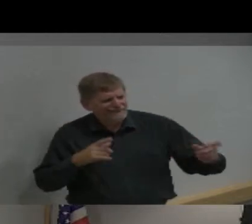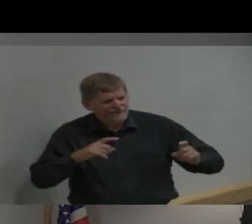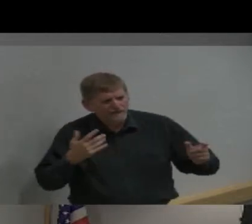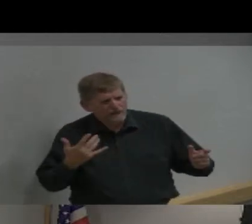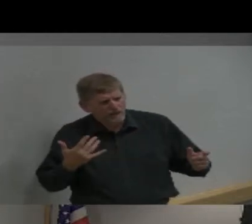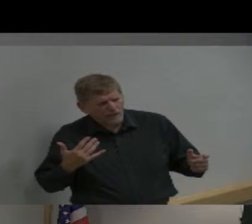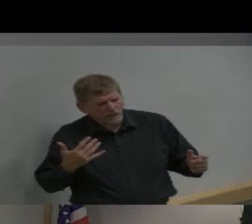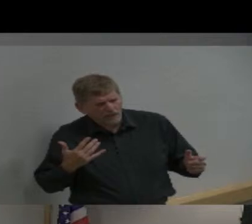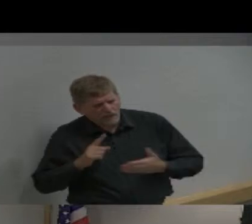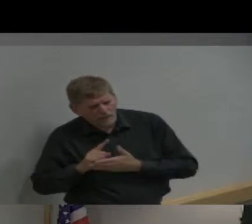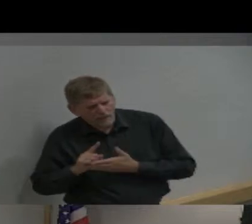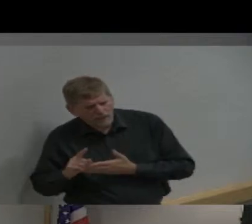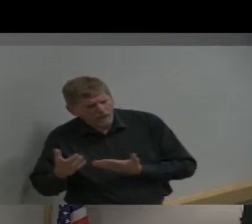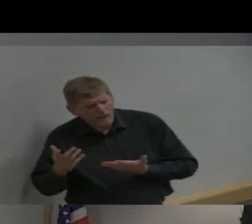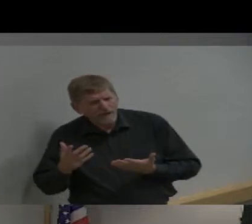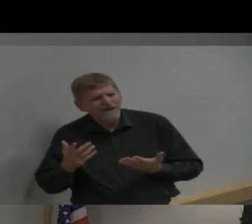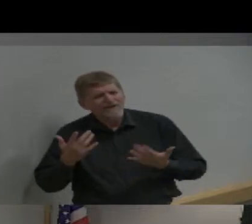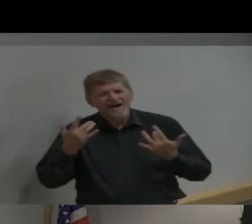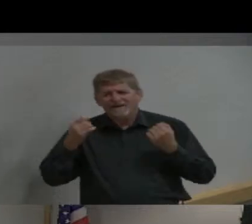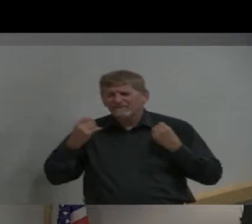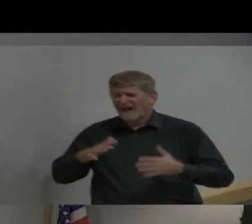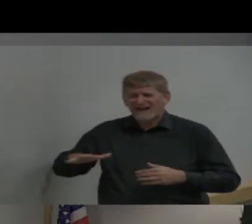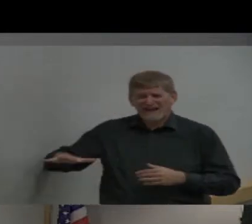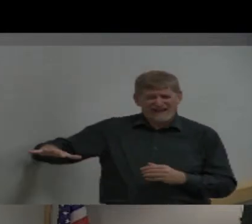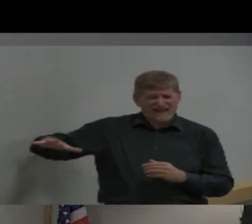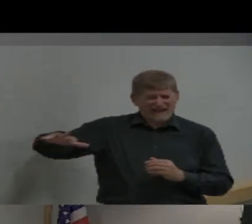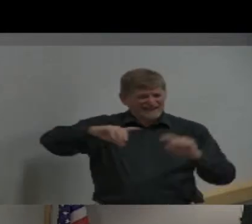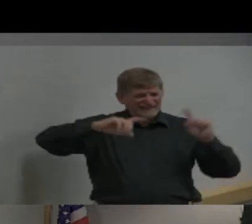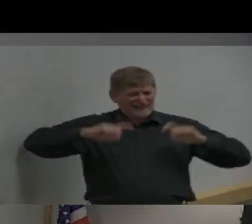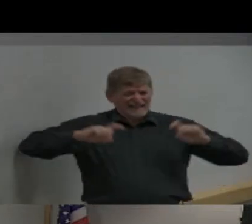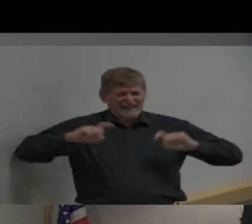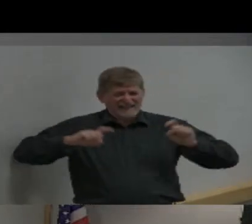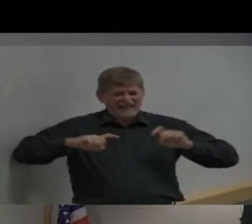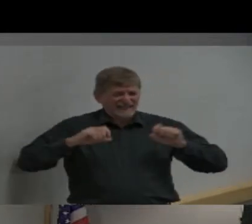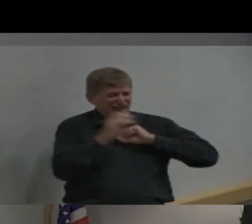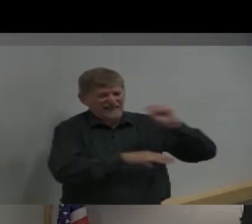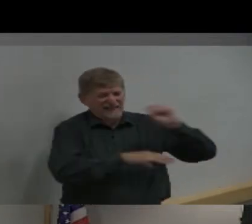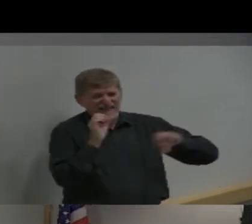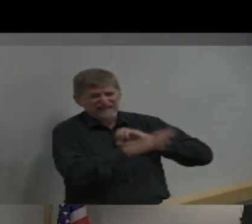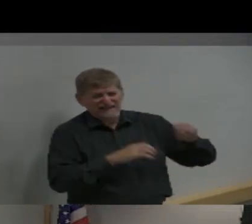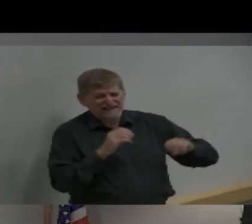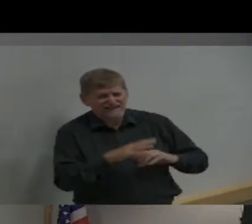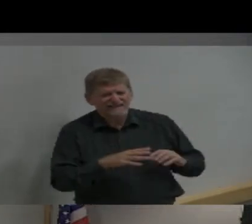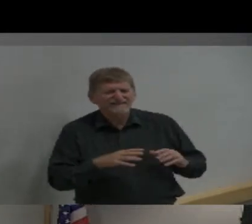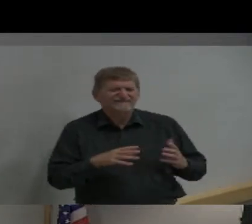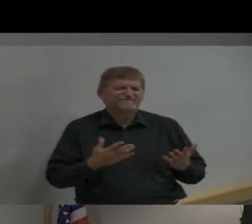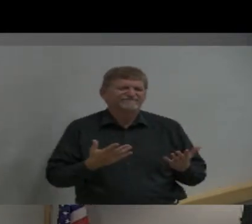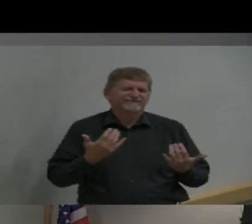volume of testing, it's something that has occurred.